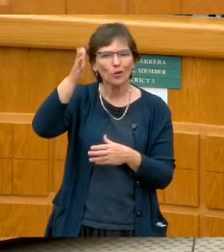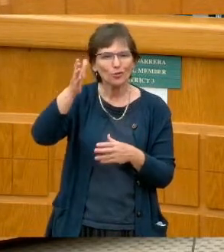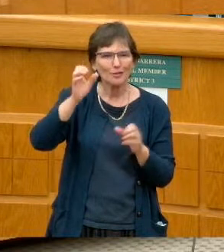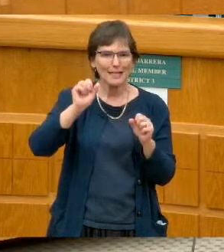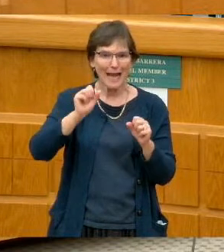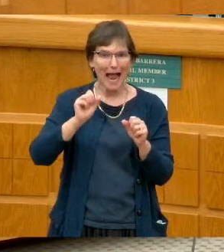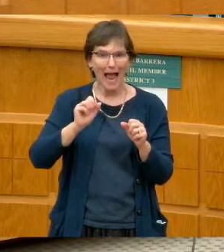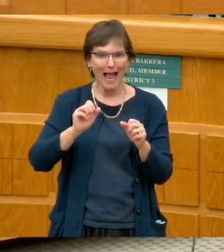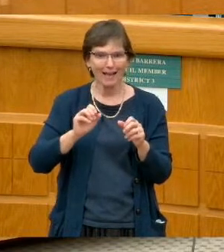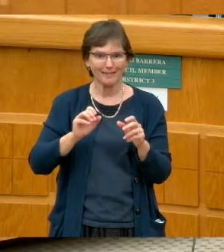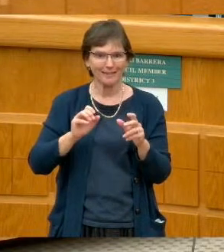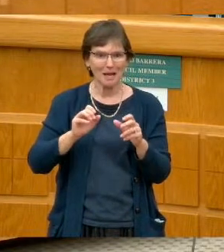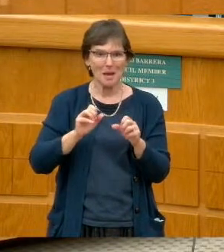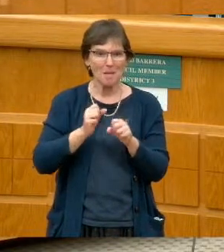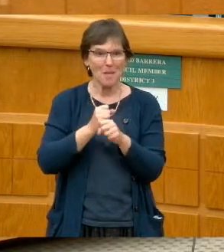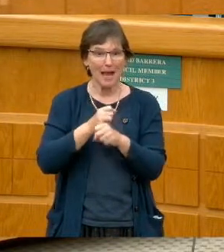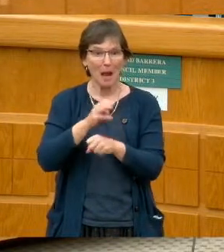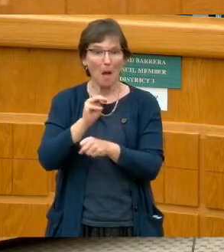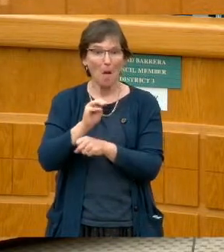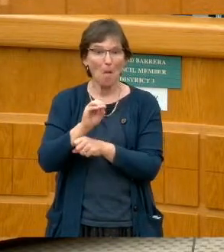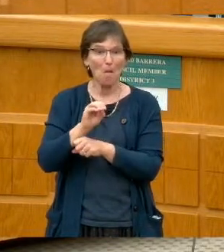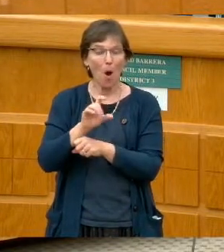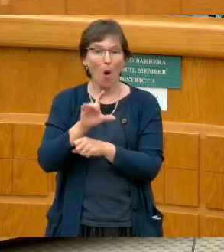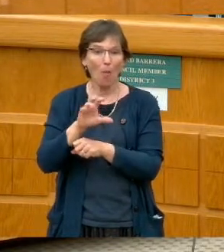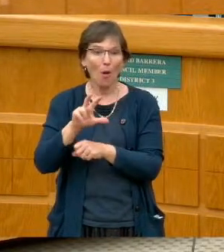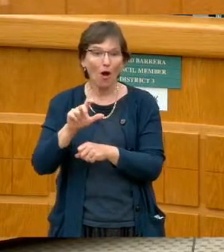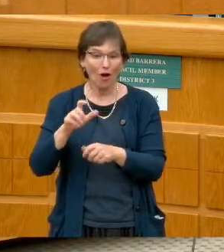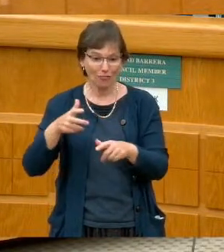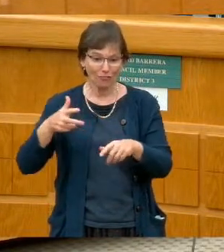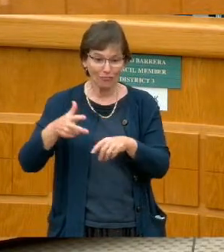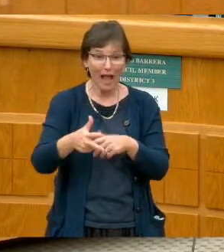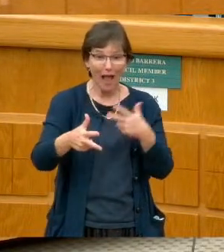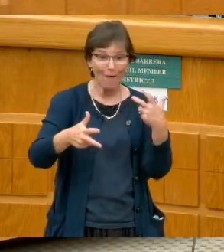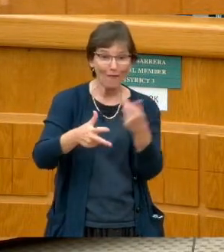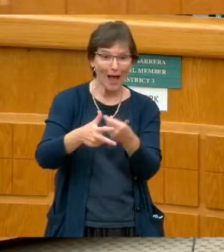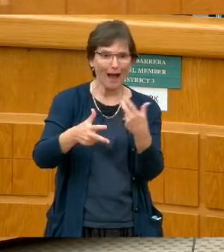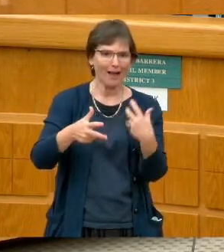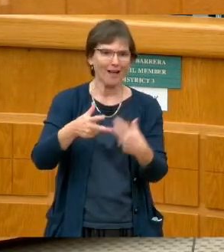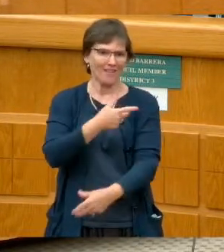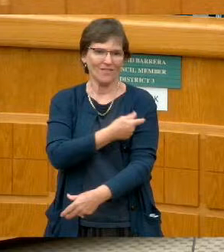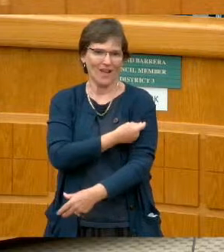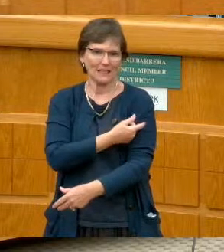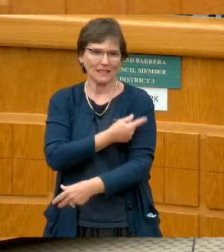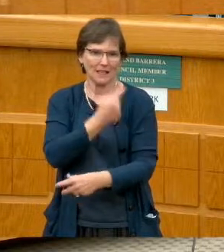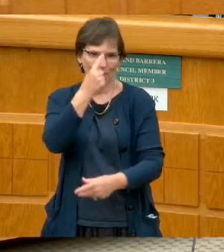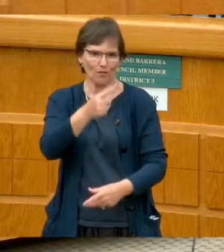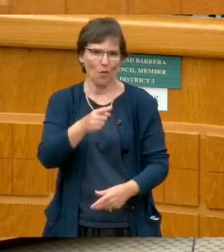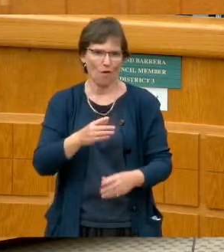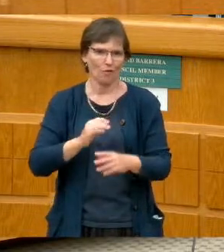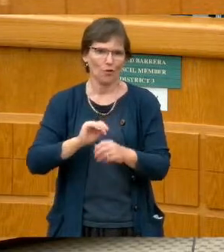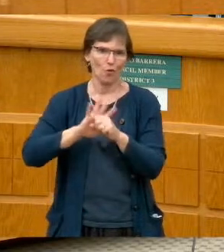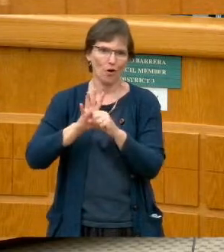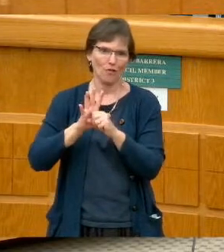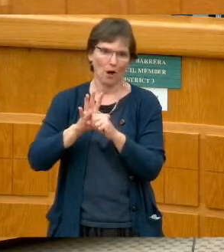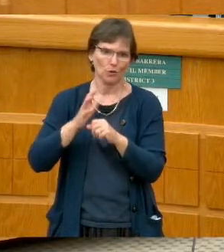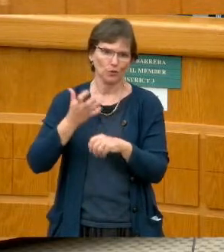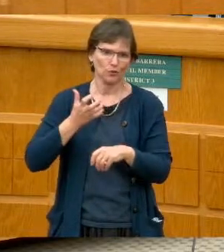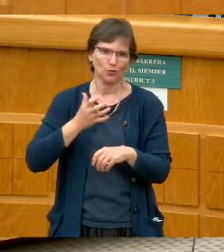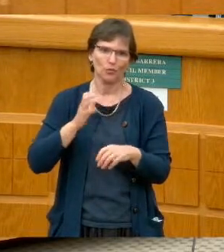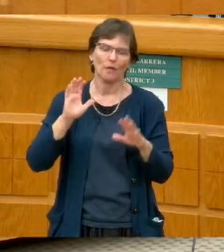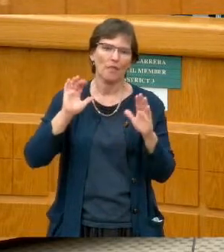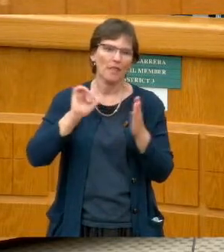day that I'm creating mobile vaccination lines instead of mobile drive-through